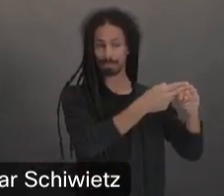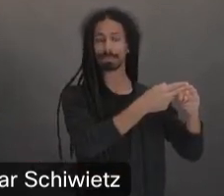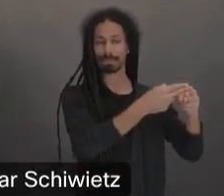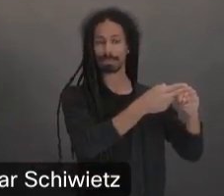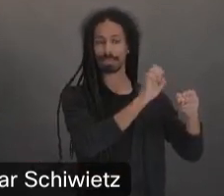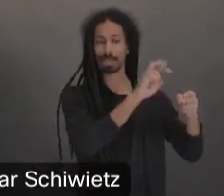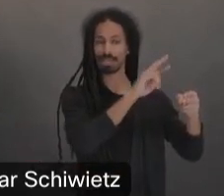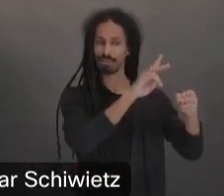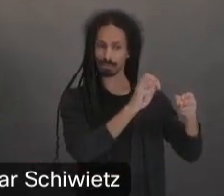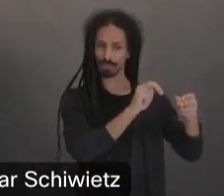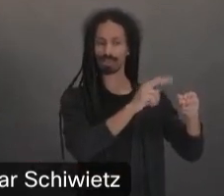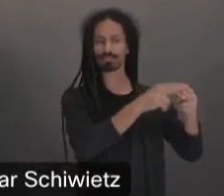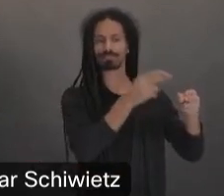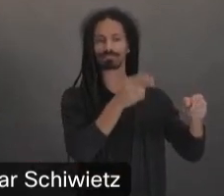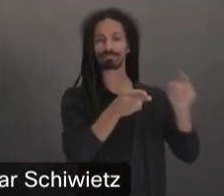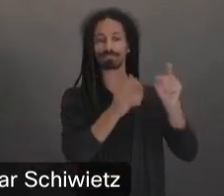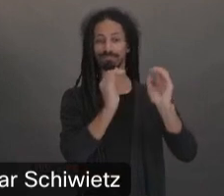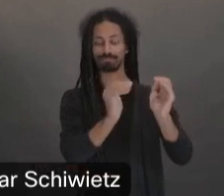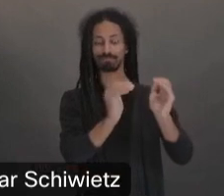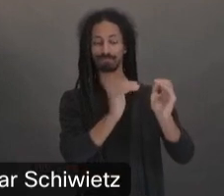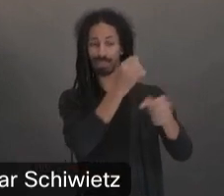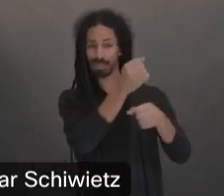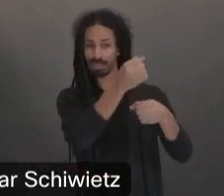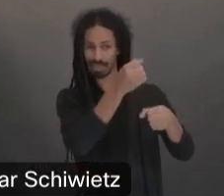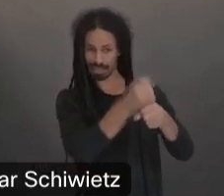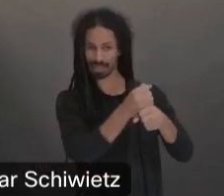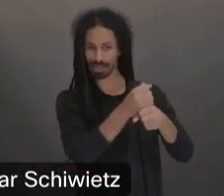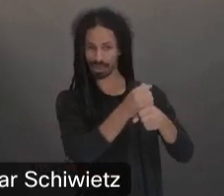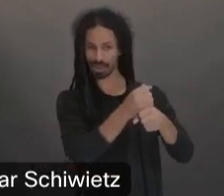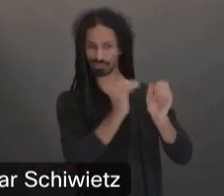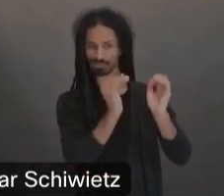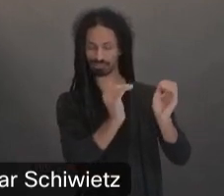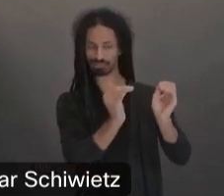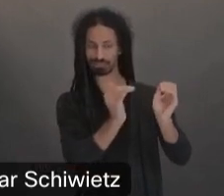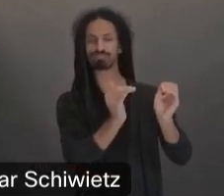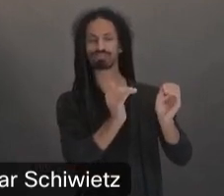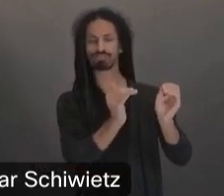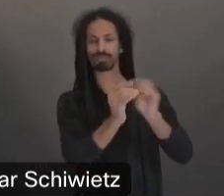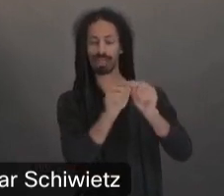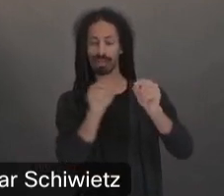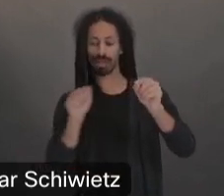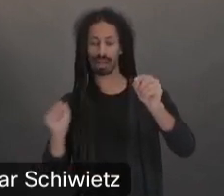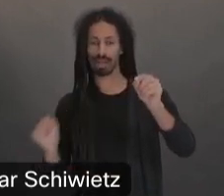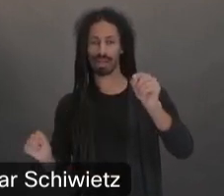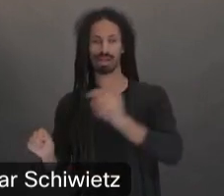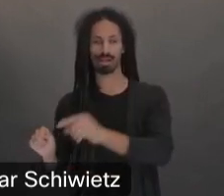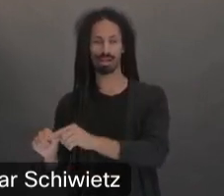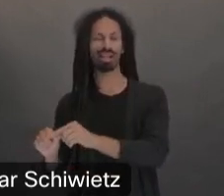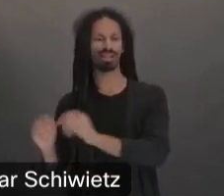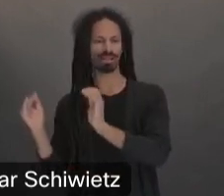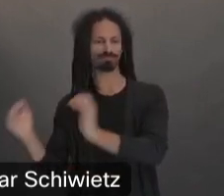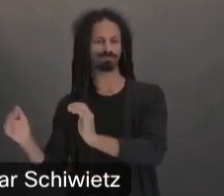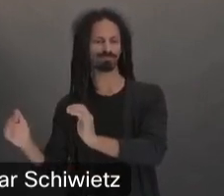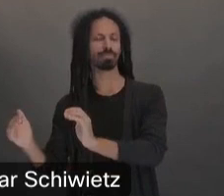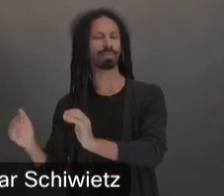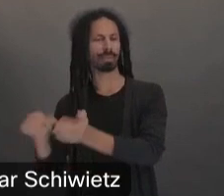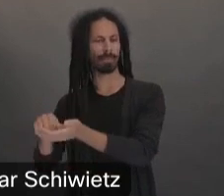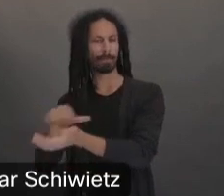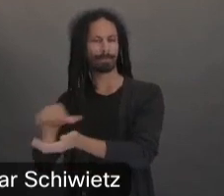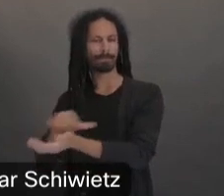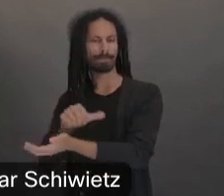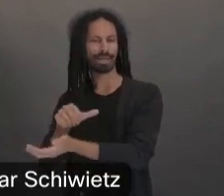text, then we had the date in parentheses and the page number in parentheses, but just in different places in the